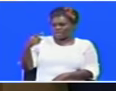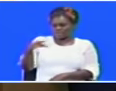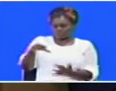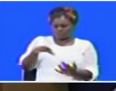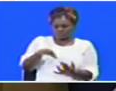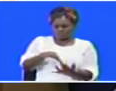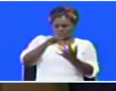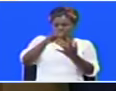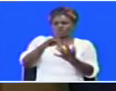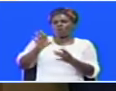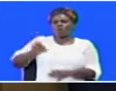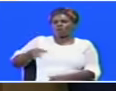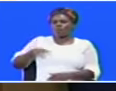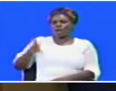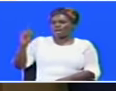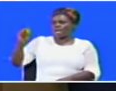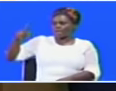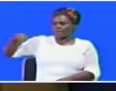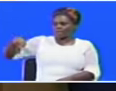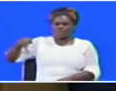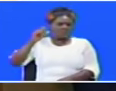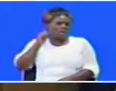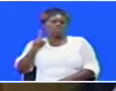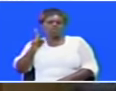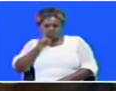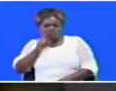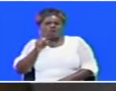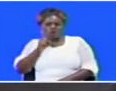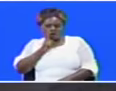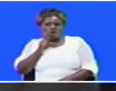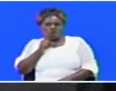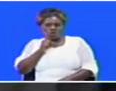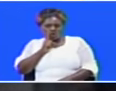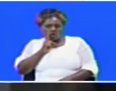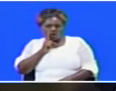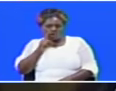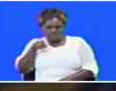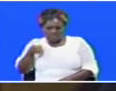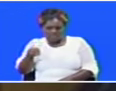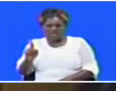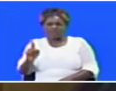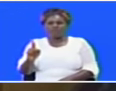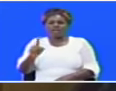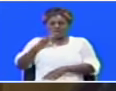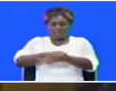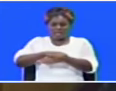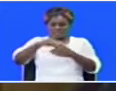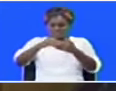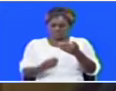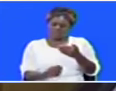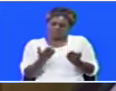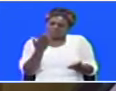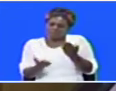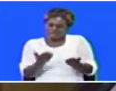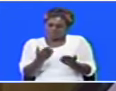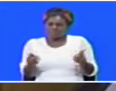woman member of parliament in Kipsigis land. So tomorrow, should gods go her way, then she gets that ticket, and perhaps